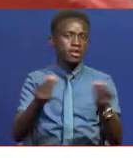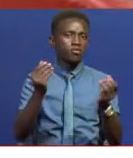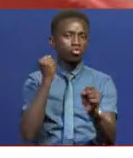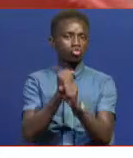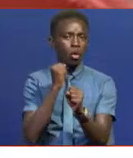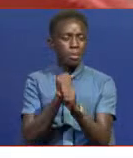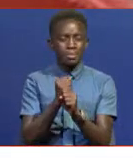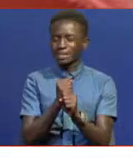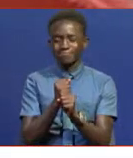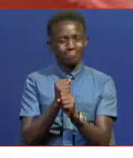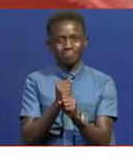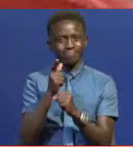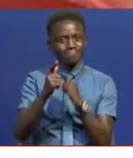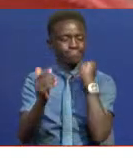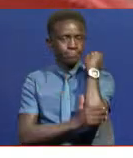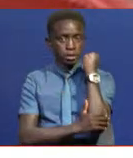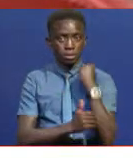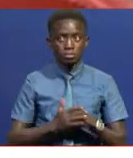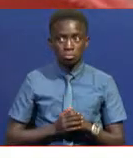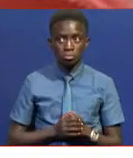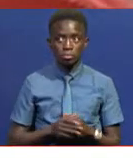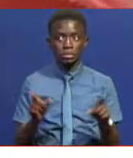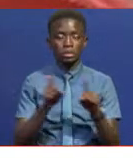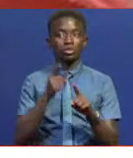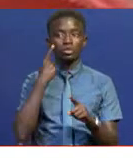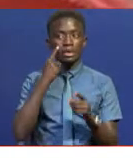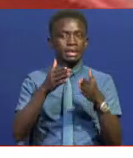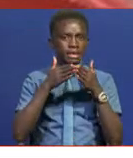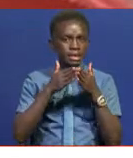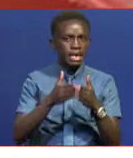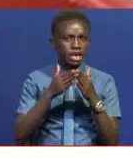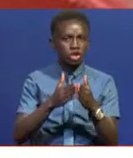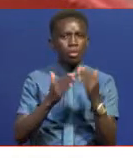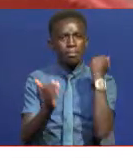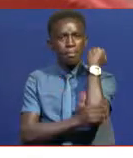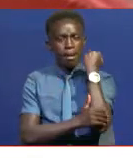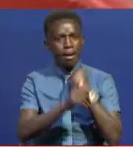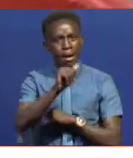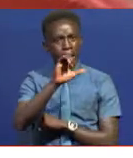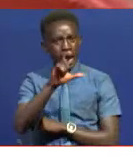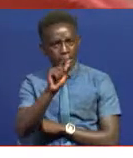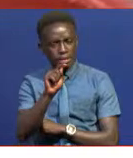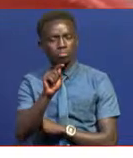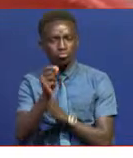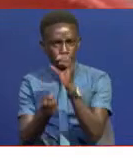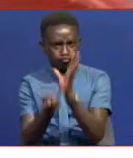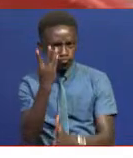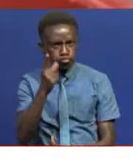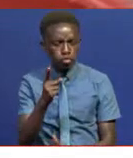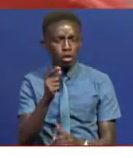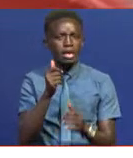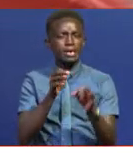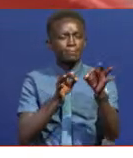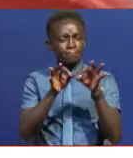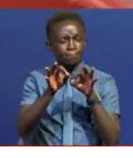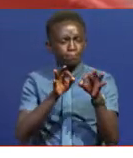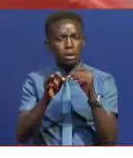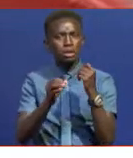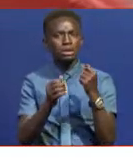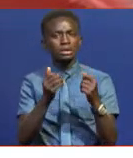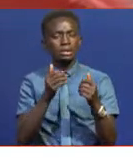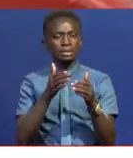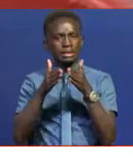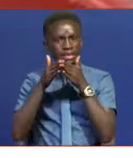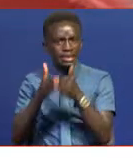Penal Code, Sexual Offences Act, and other relevant criminal laws to explicitly define sextortion as